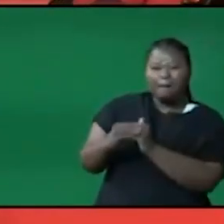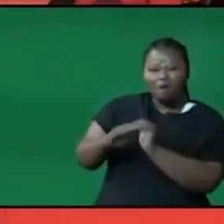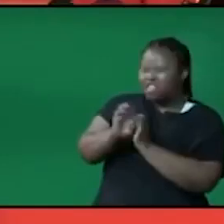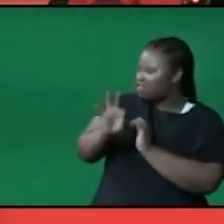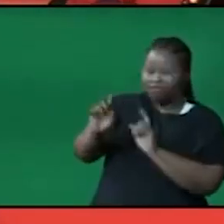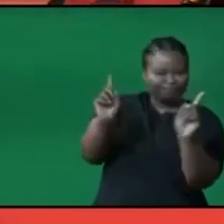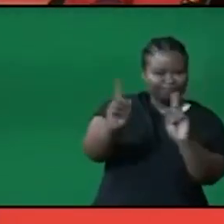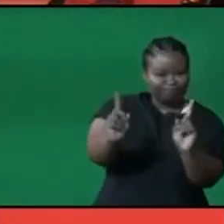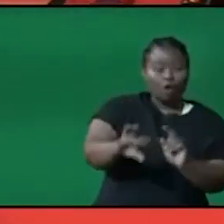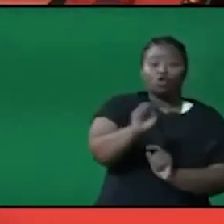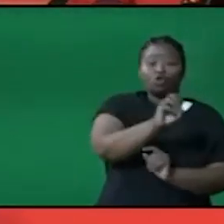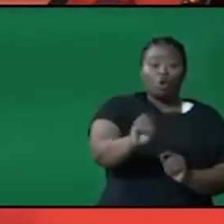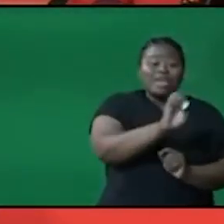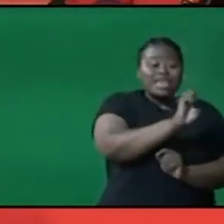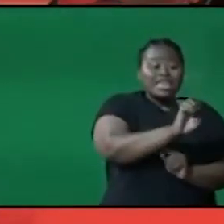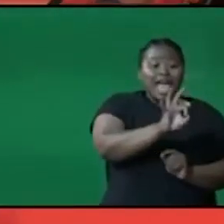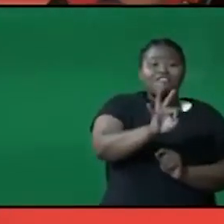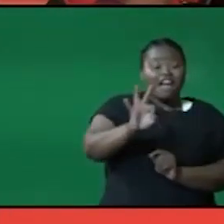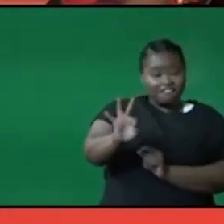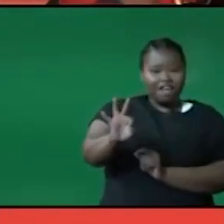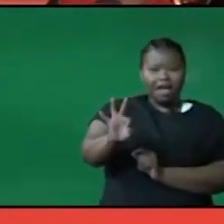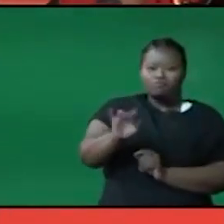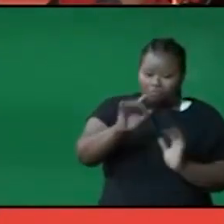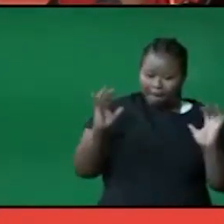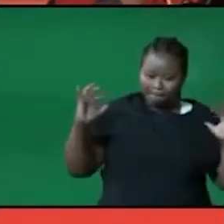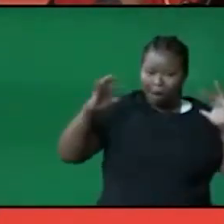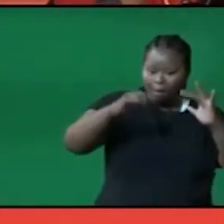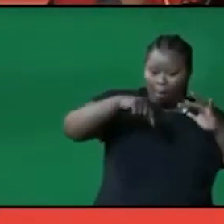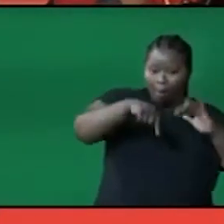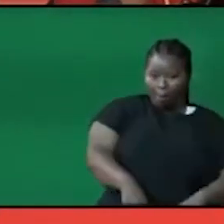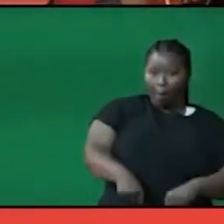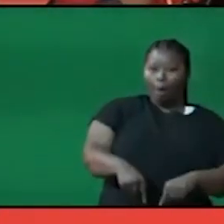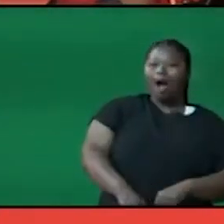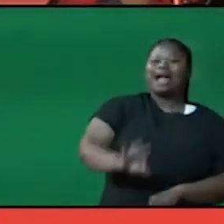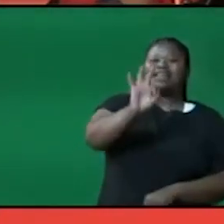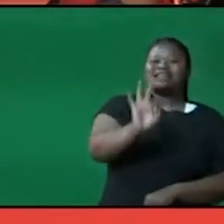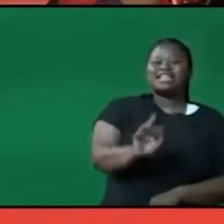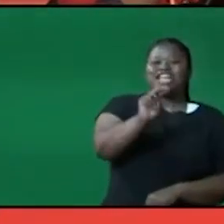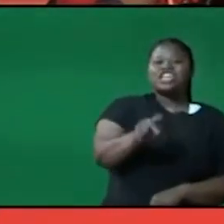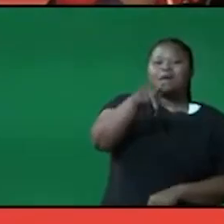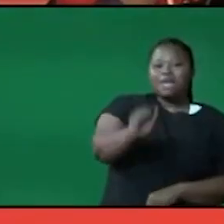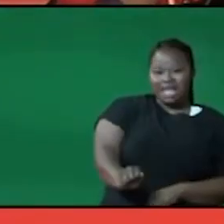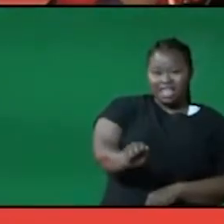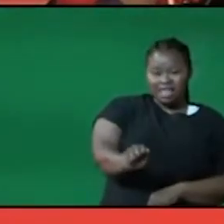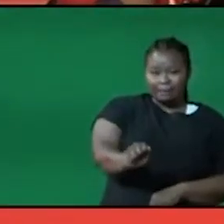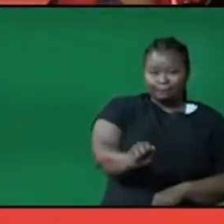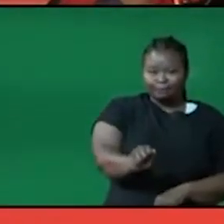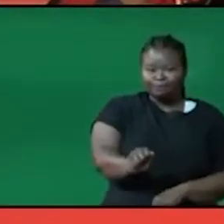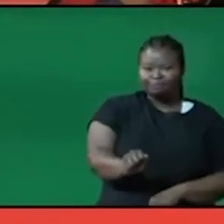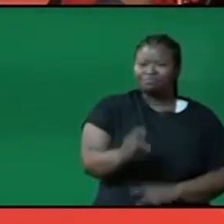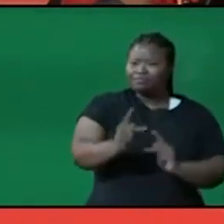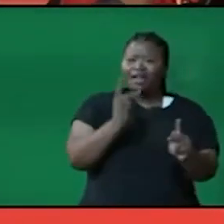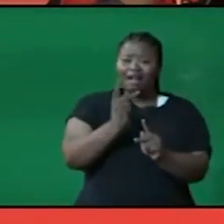EFF. So EFF met here at the 3rd National People's Assembly